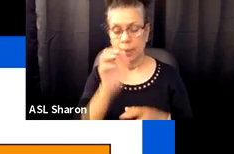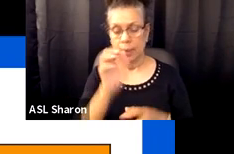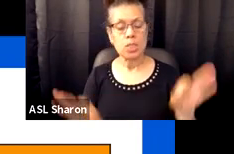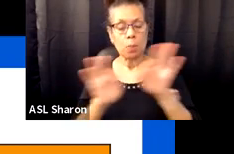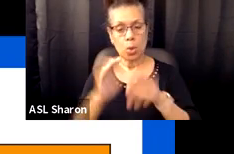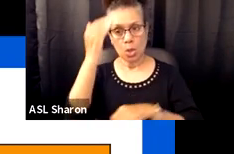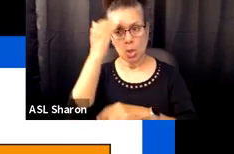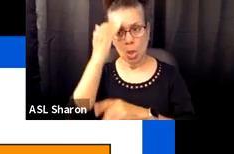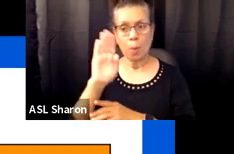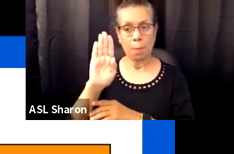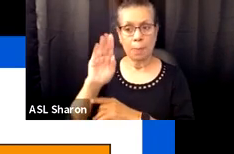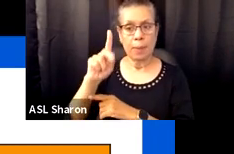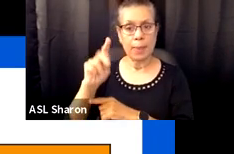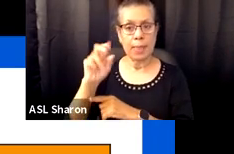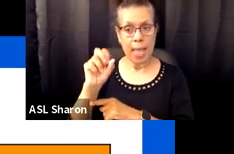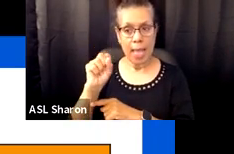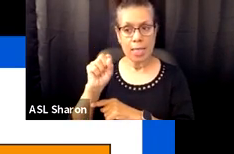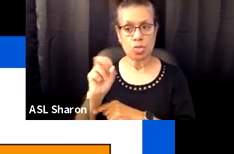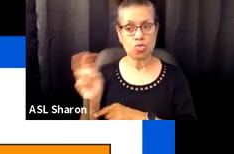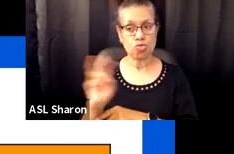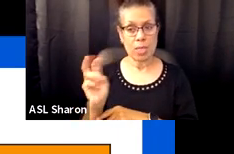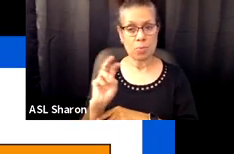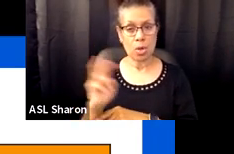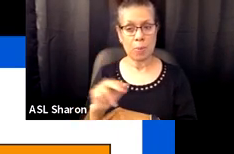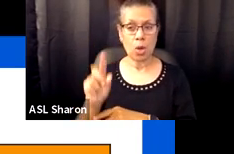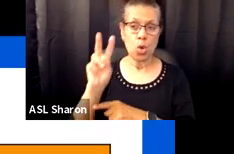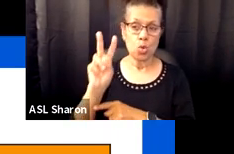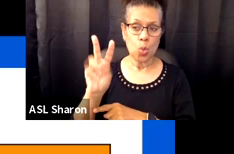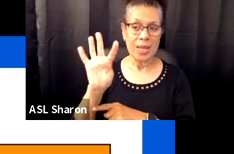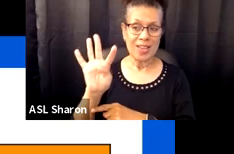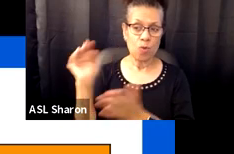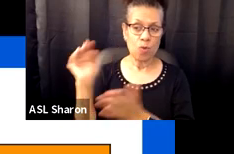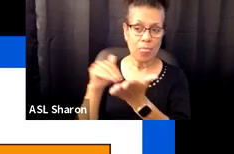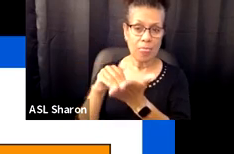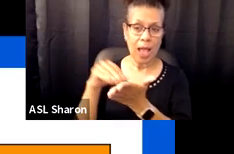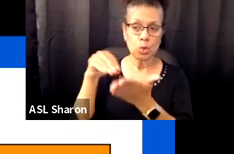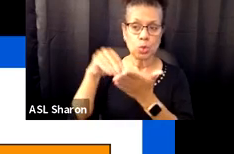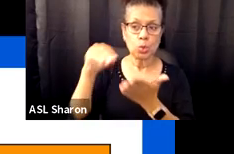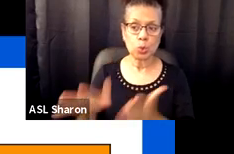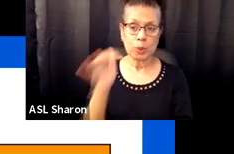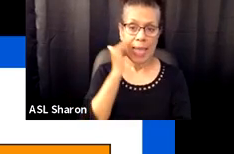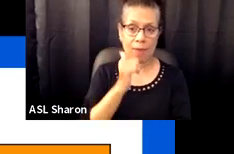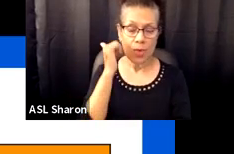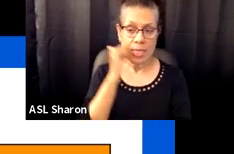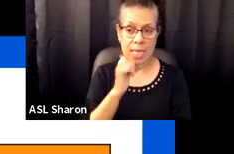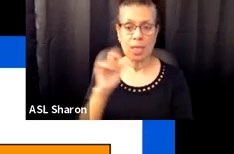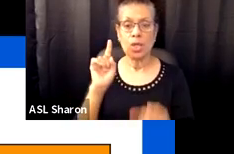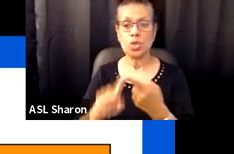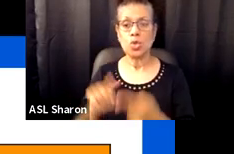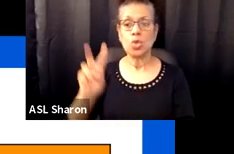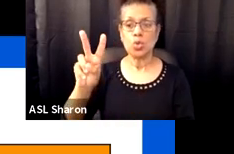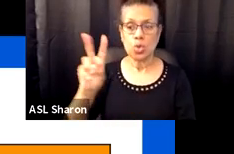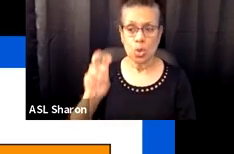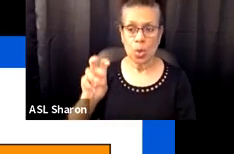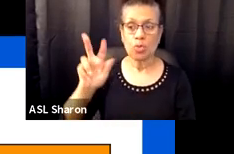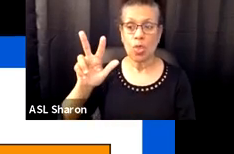that boston public schools transports approximately 24 000 students every day to 232 different